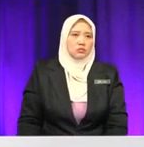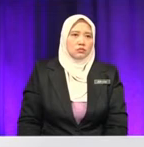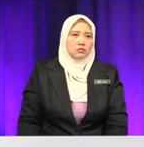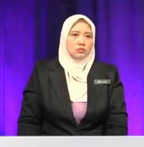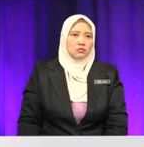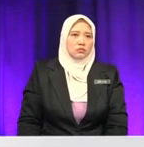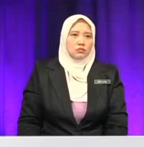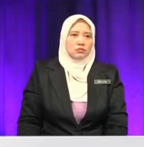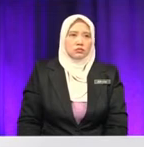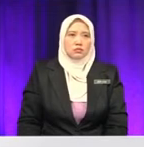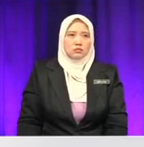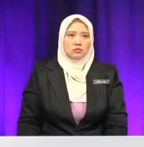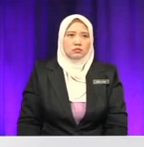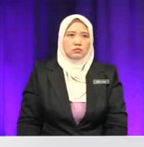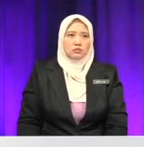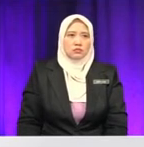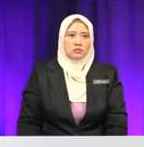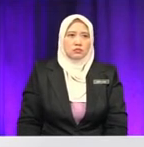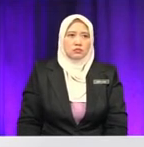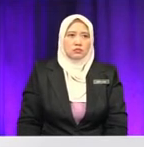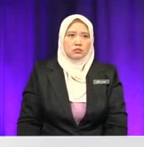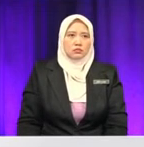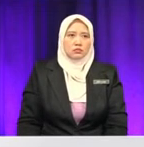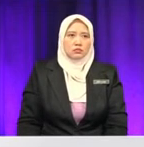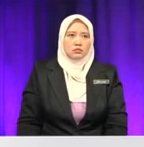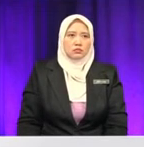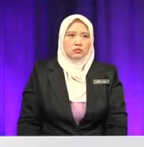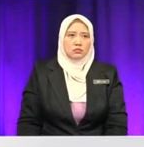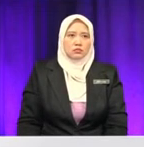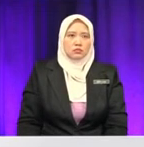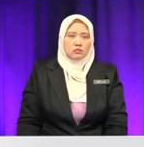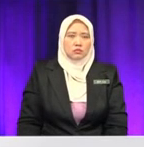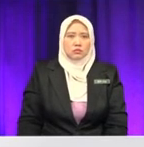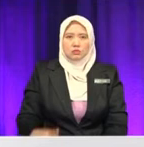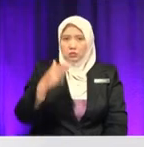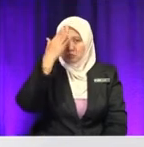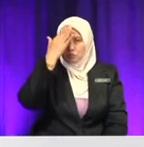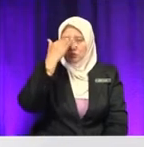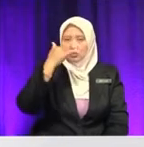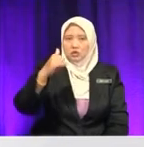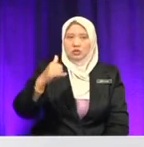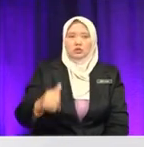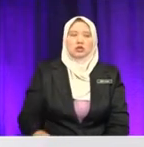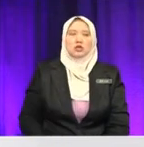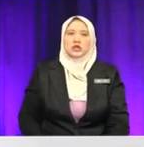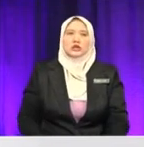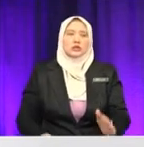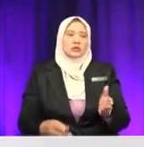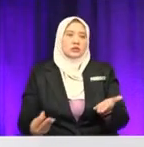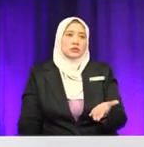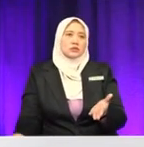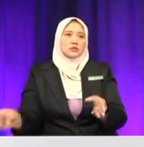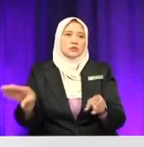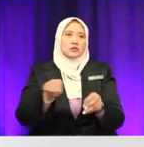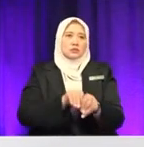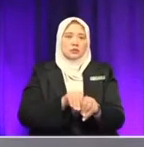Why? Okay, so what's your question? Why increase new health behavior? So why increase new health behavior? Mm-hmm. So where do you write the